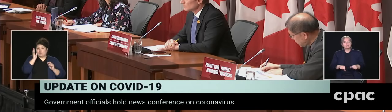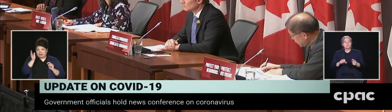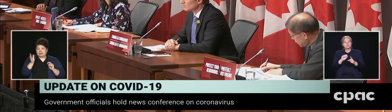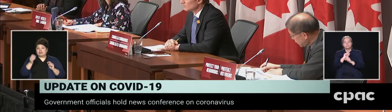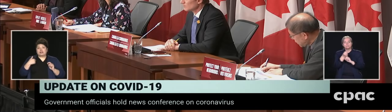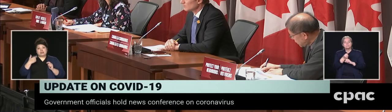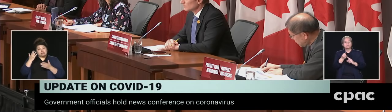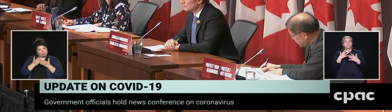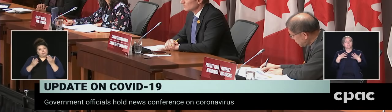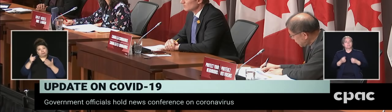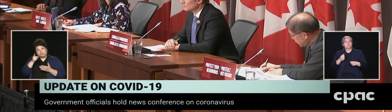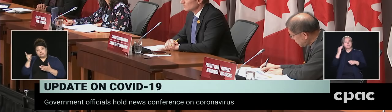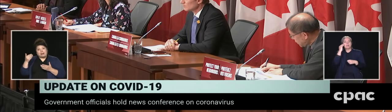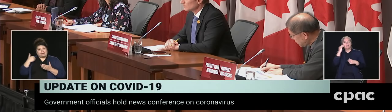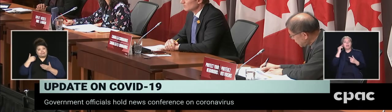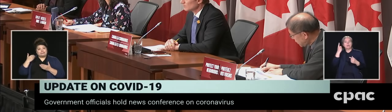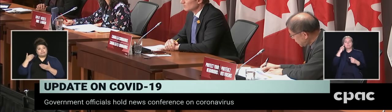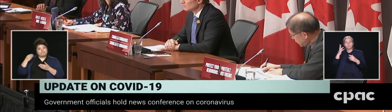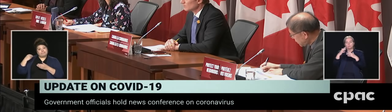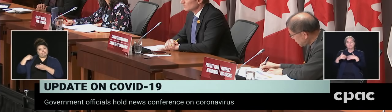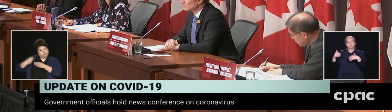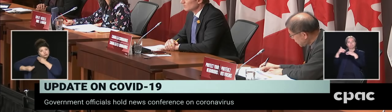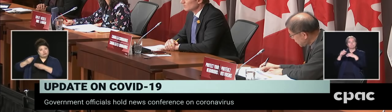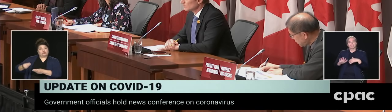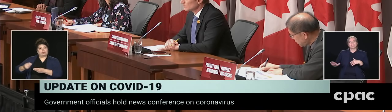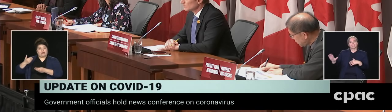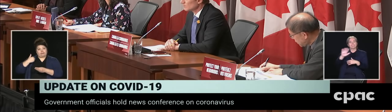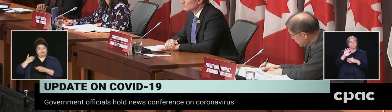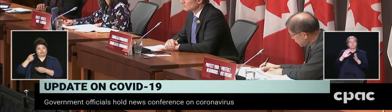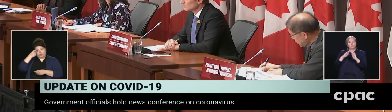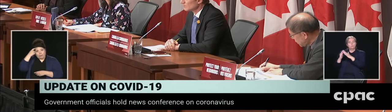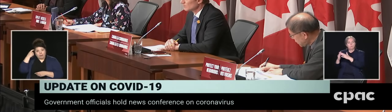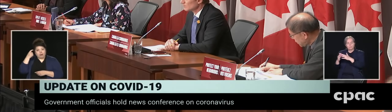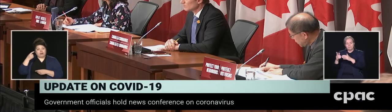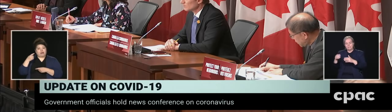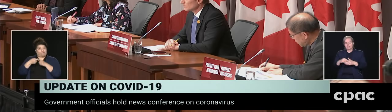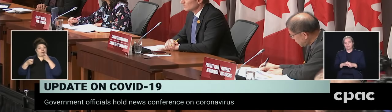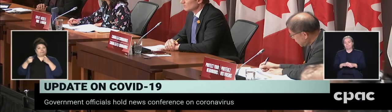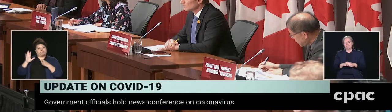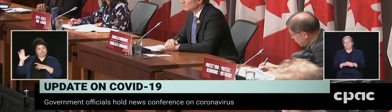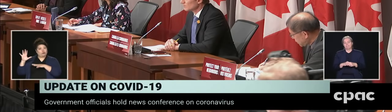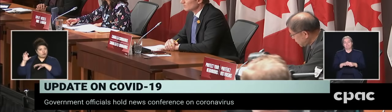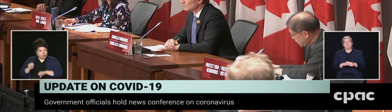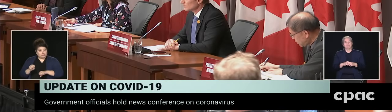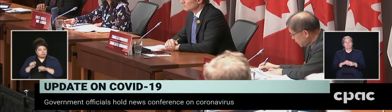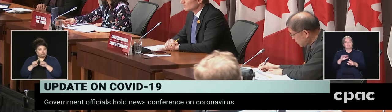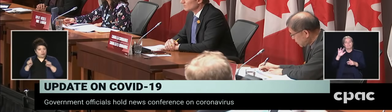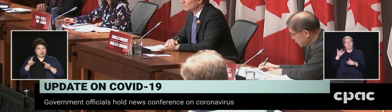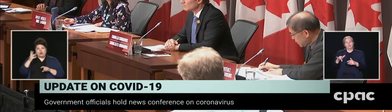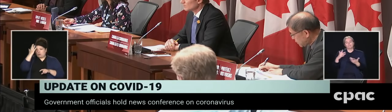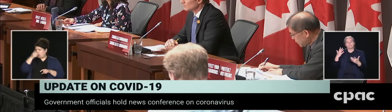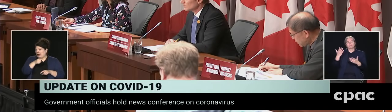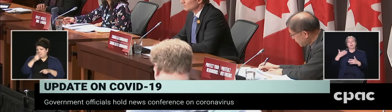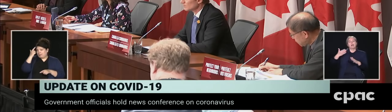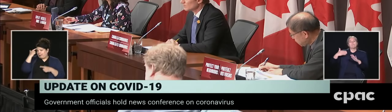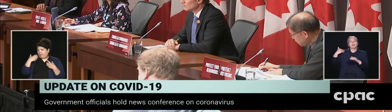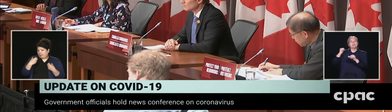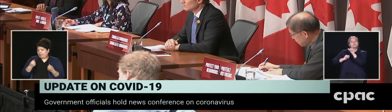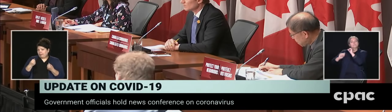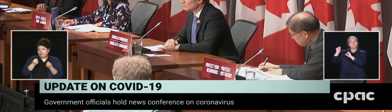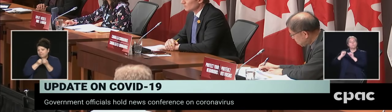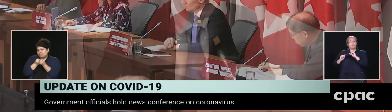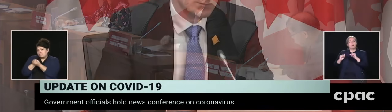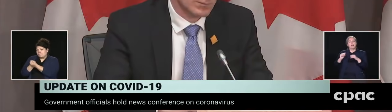by colonialism. Why are mental health resources not a bigger part of the pandemic response, especially for